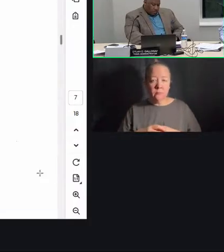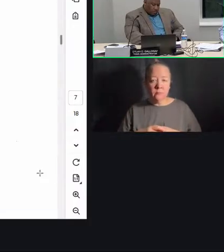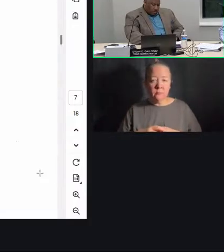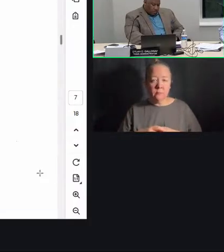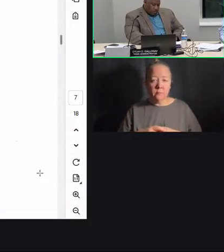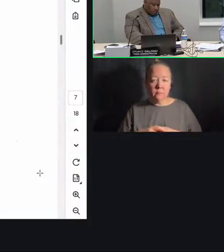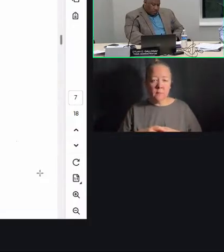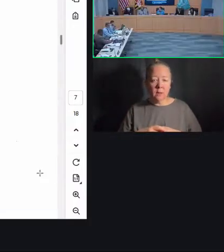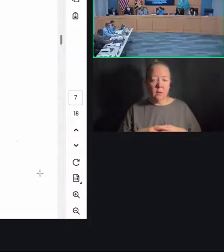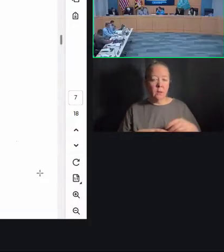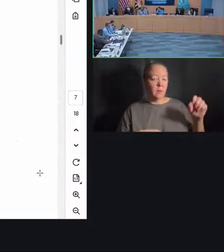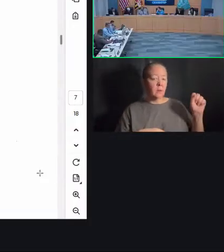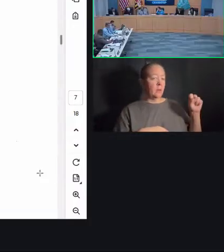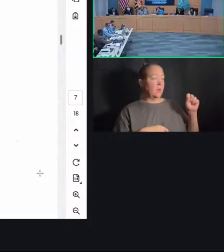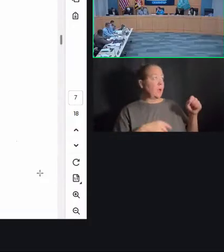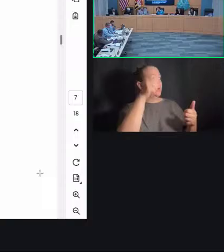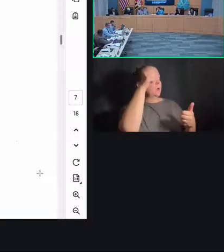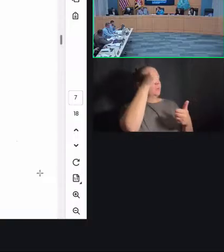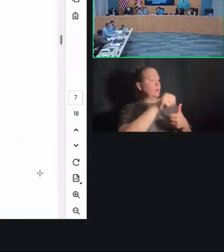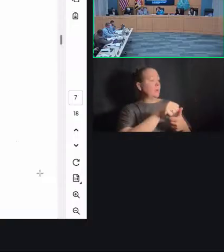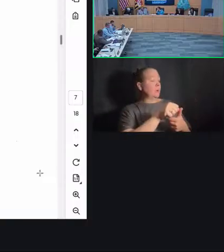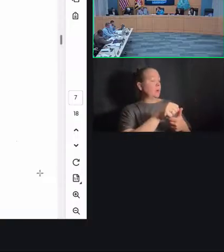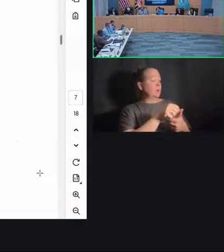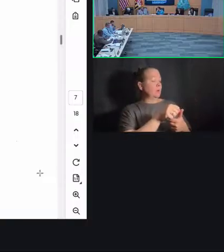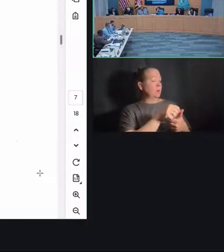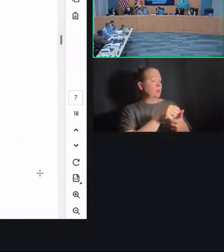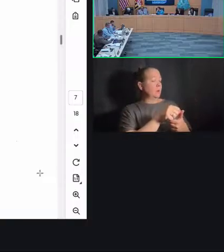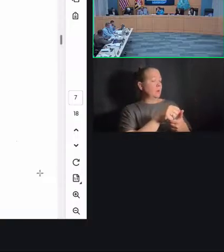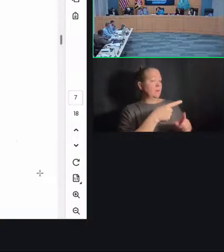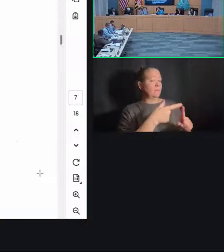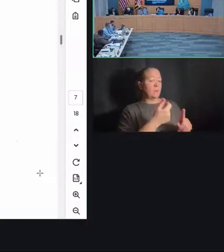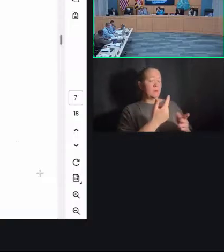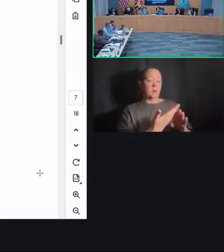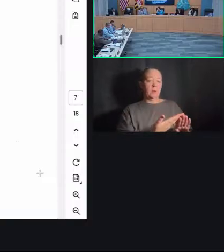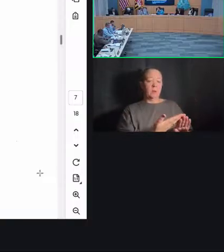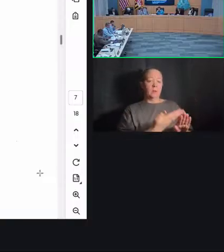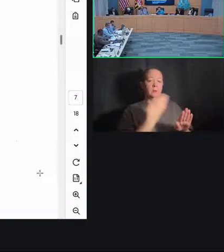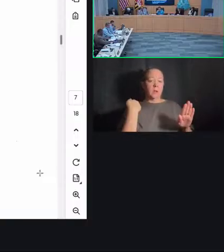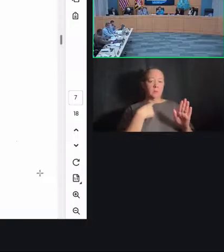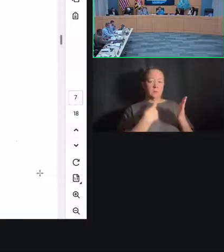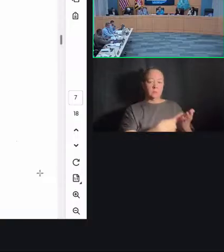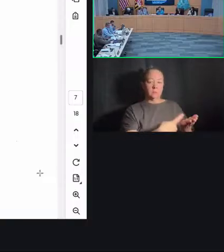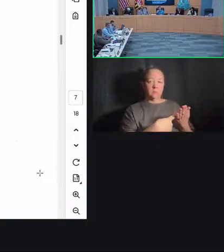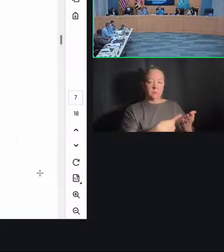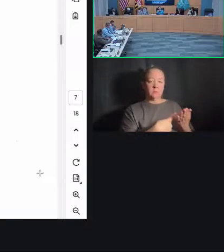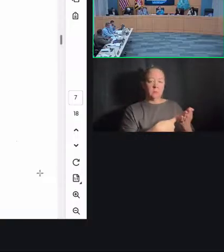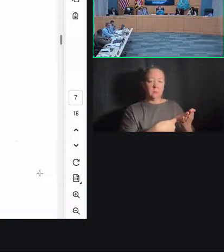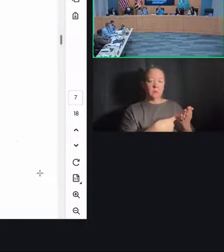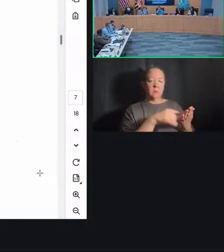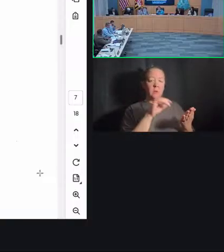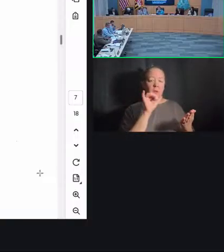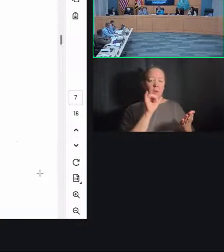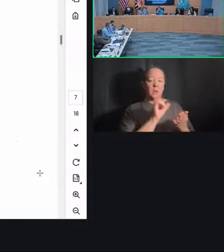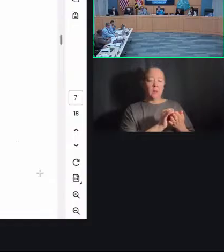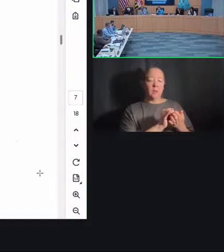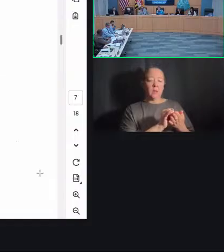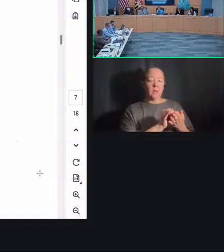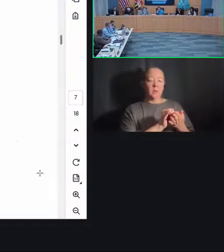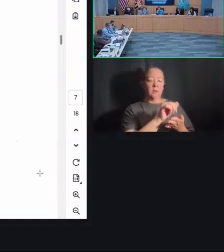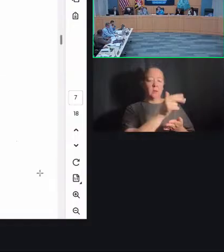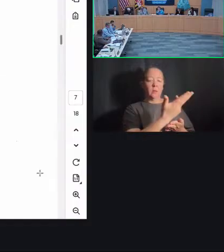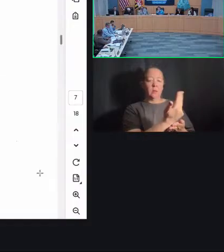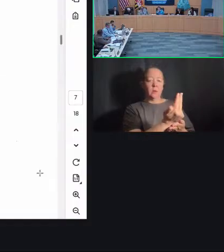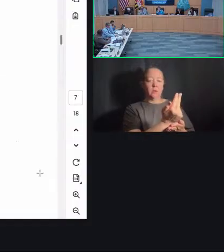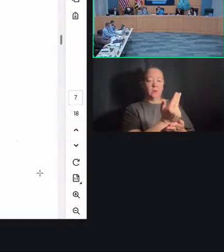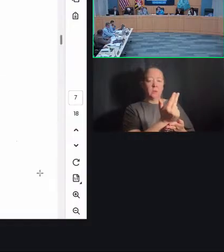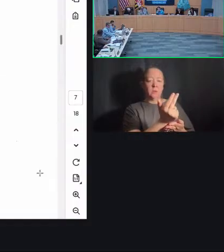from the last conversation, the election, the 13,000, that included the possibility of putting the boxes in the far west side of